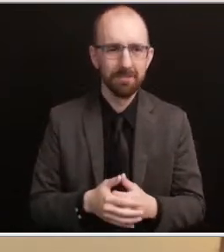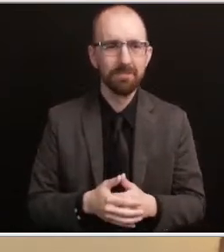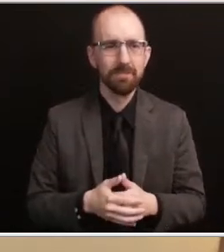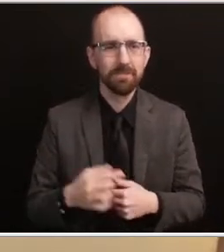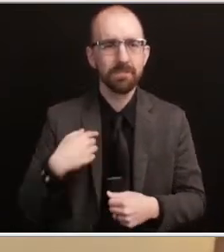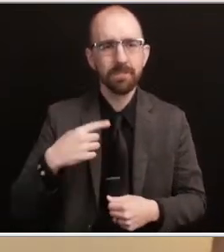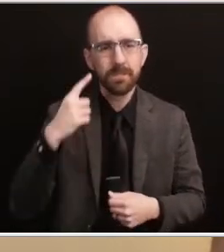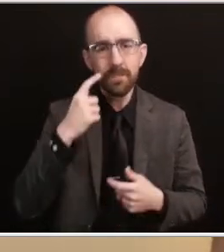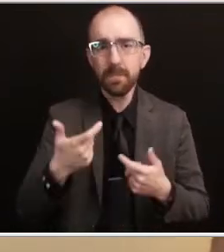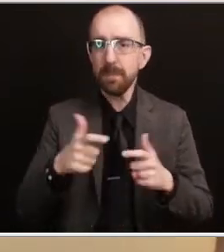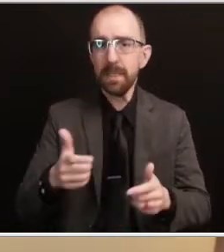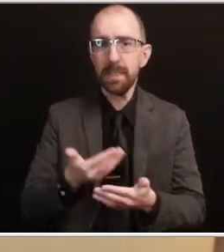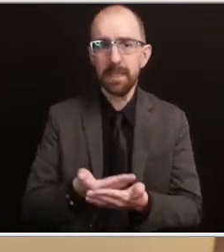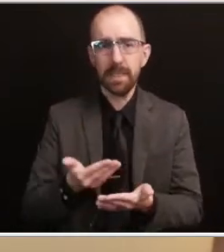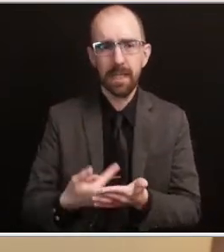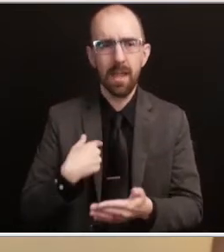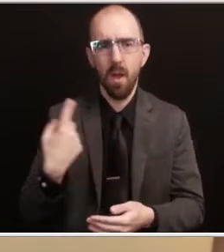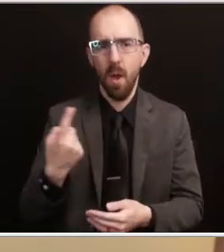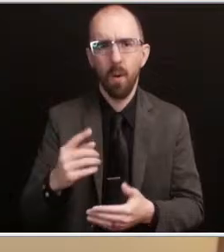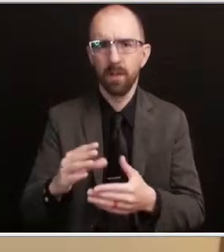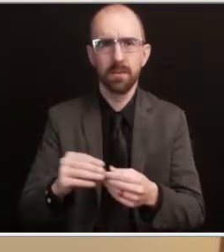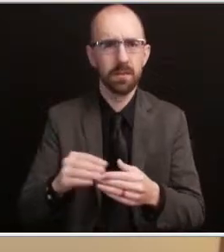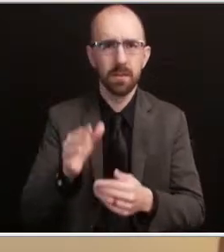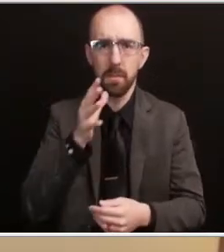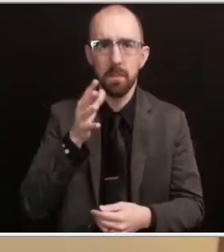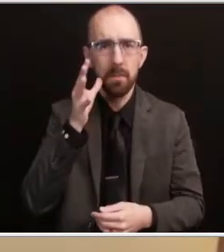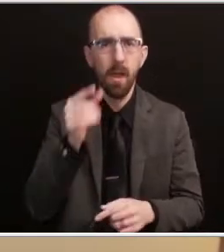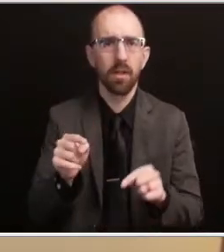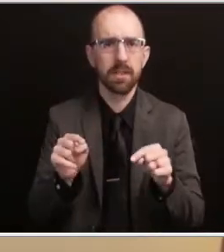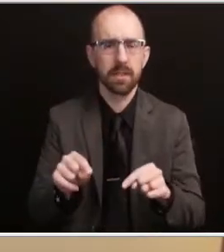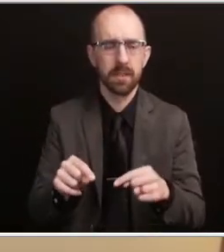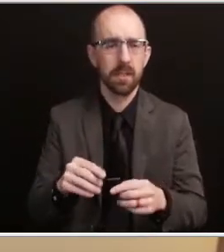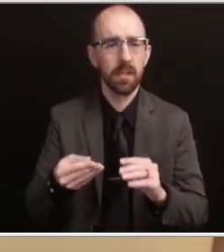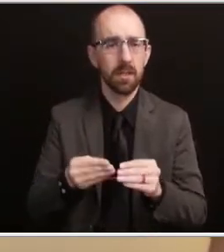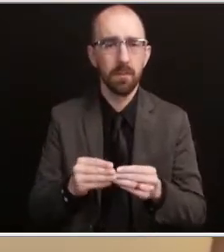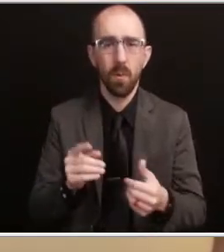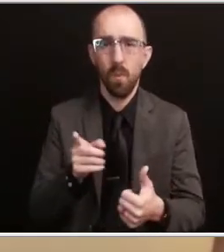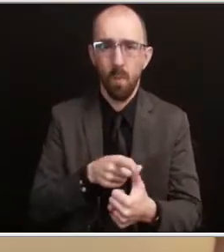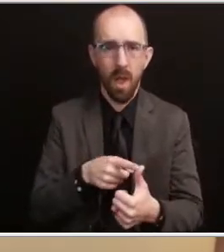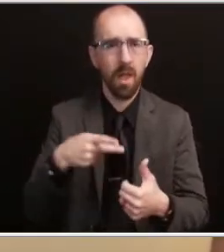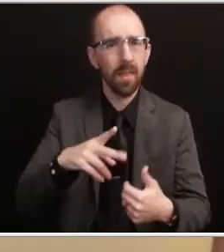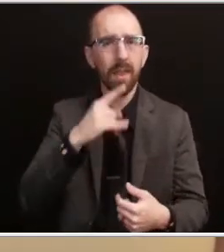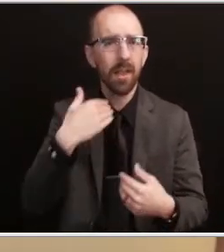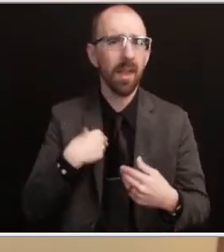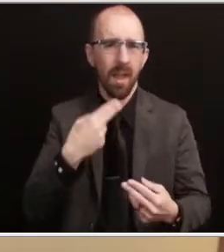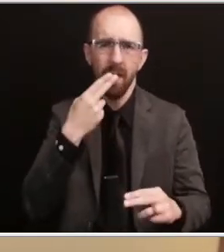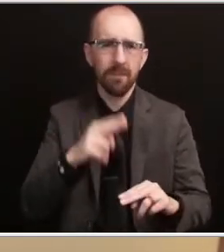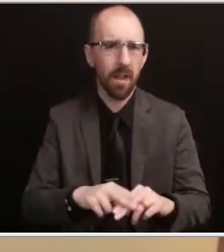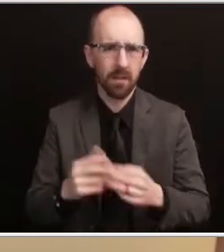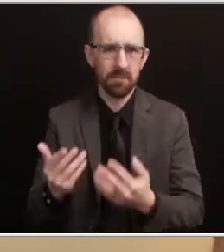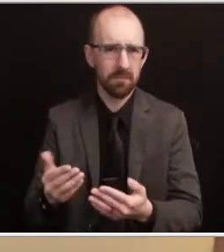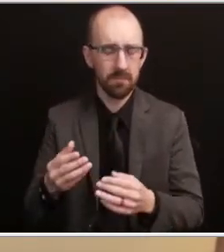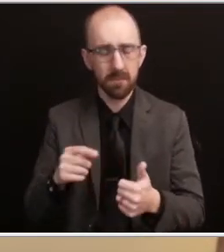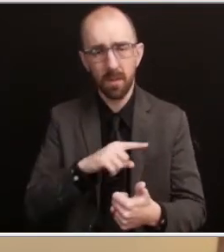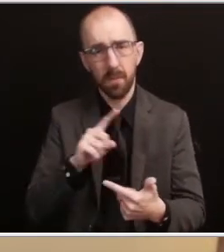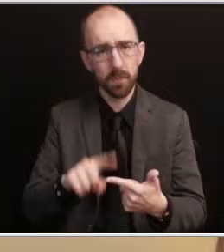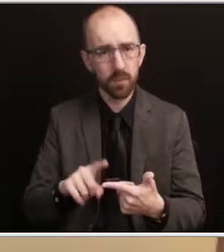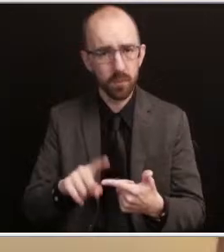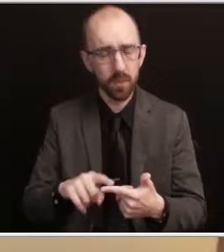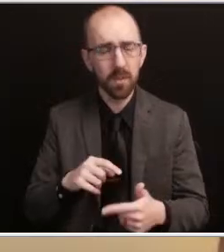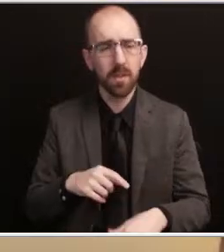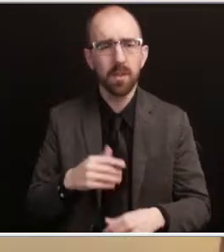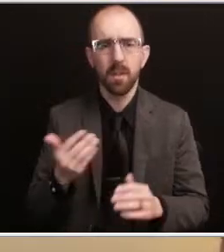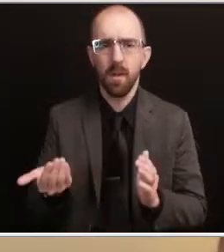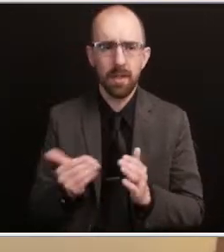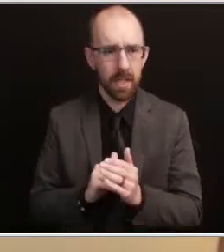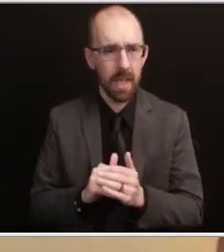I think the biggest thing that I always tell parents is that, number one, let your kid have fun. Number two,